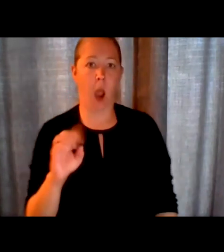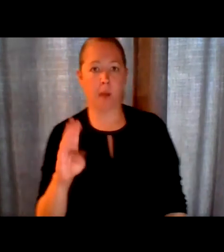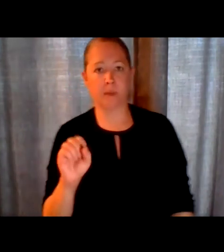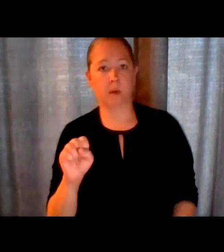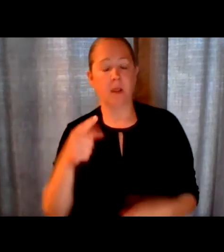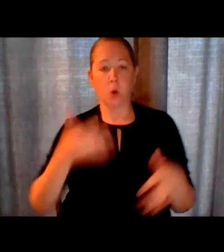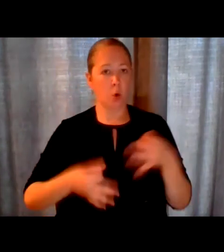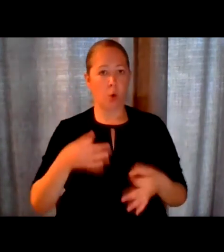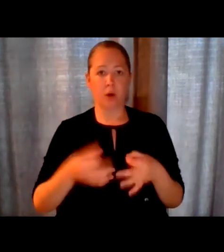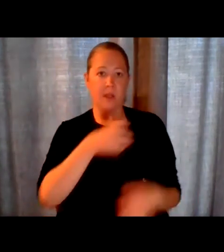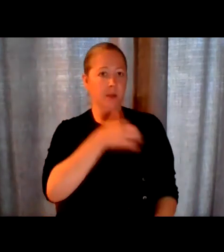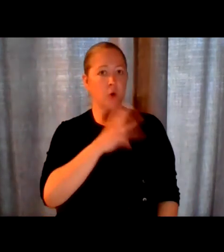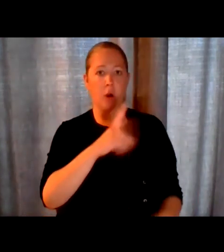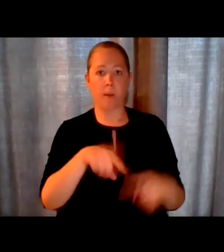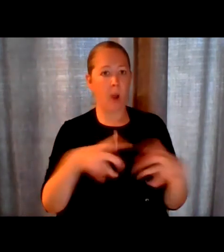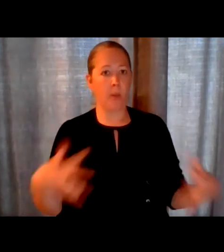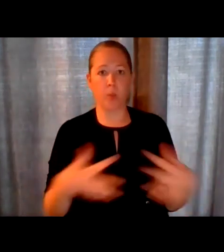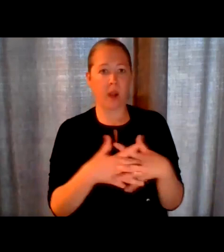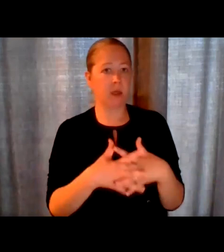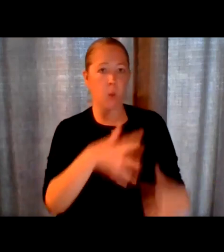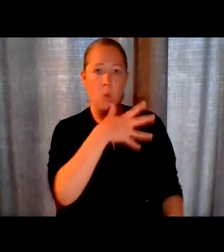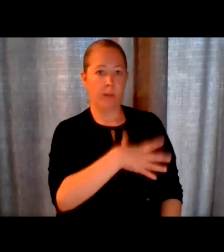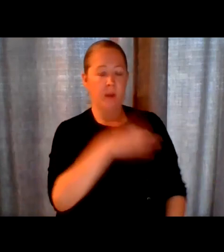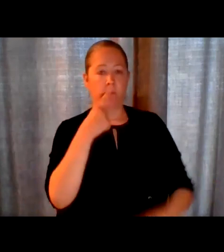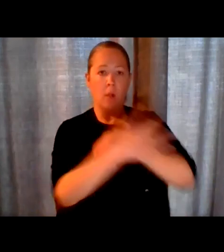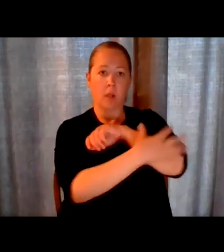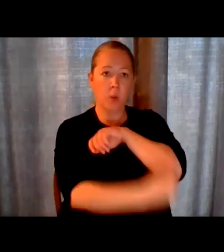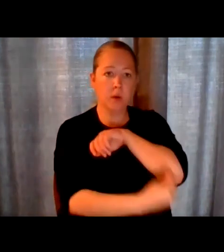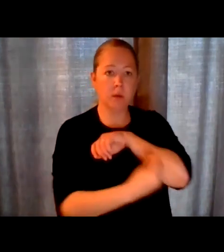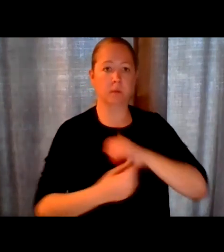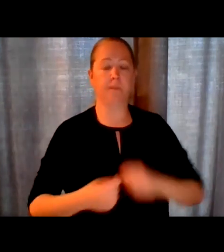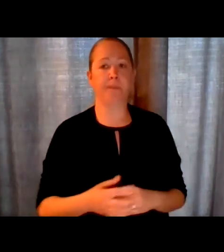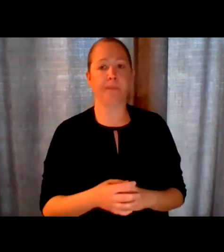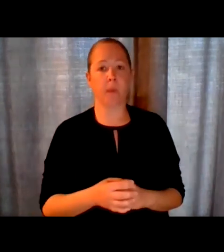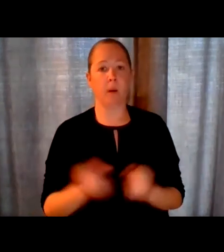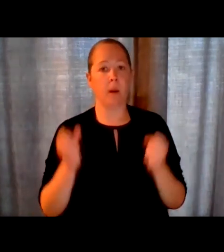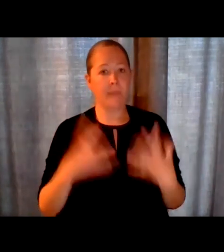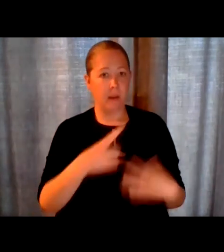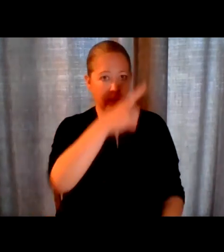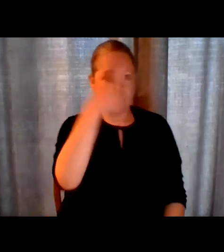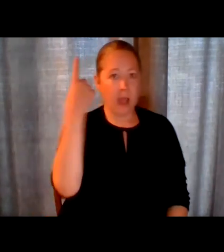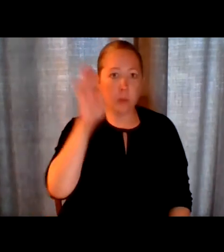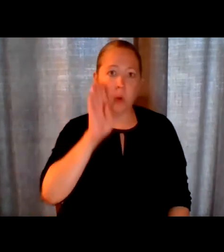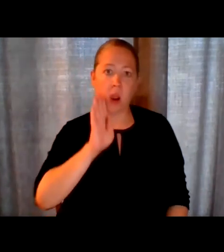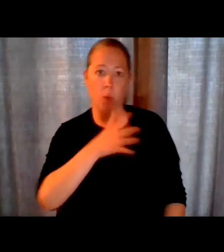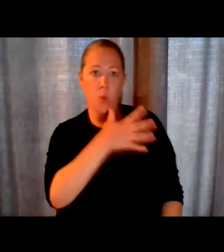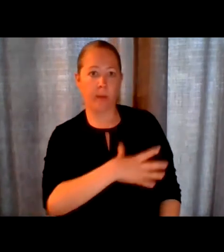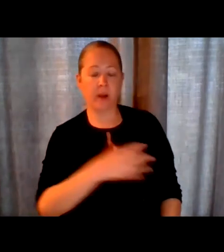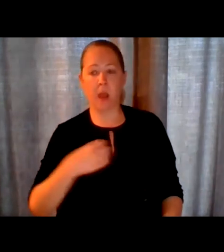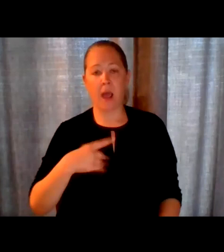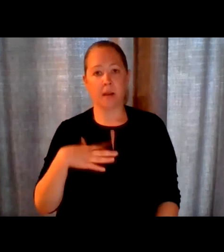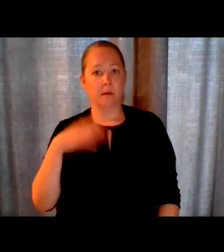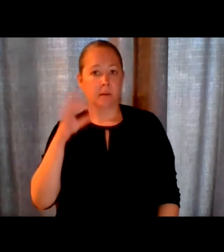the plight of pregnant women, of lower income women, of the many Black and brown women and Indigenous women